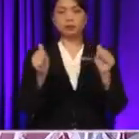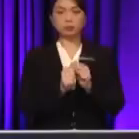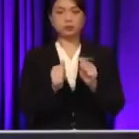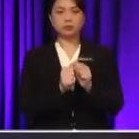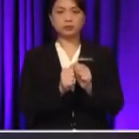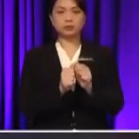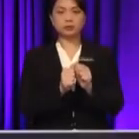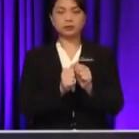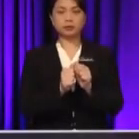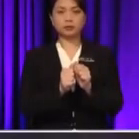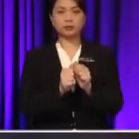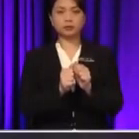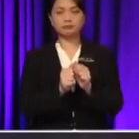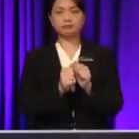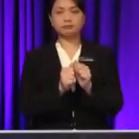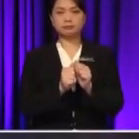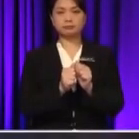volunteer? Okay.